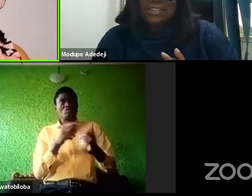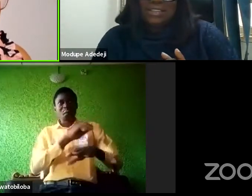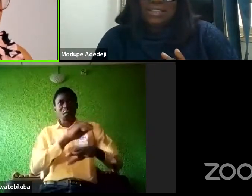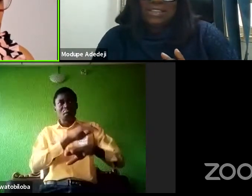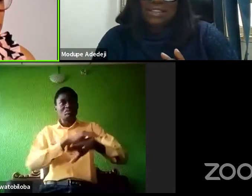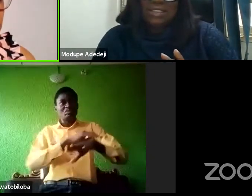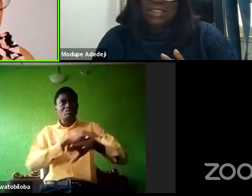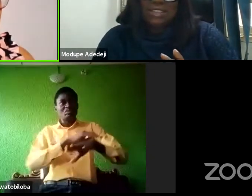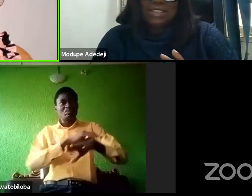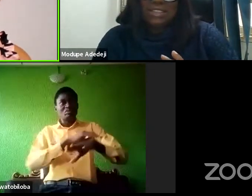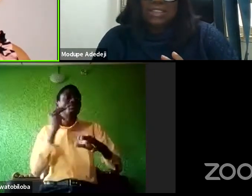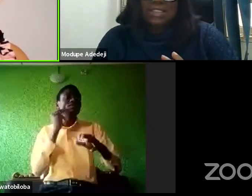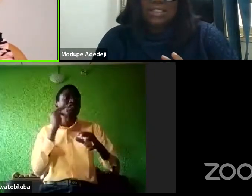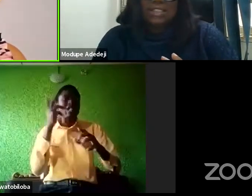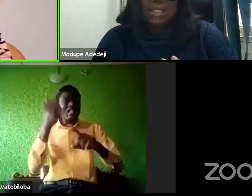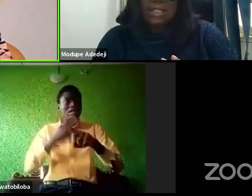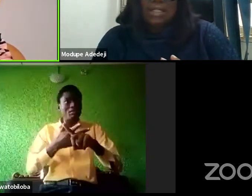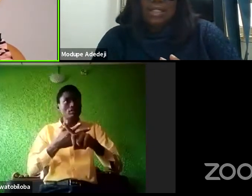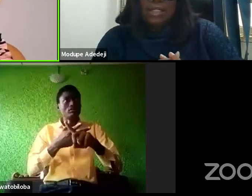are the different stages?